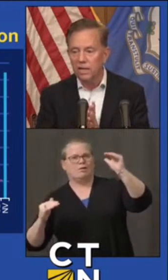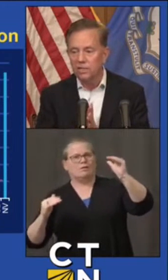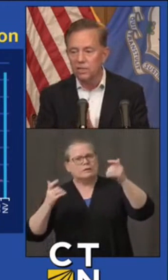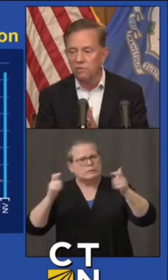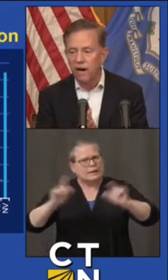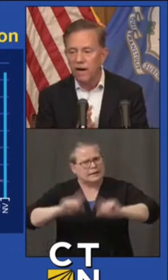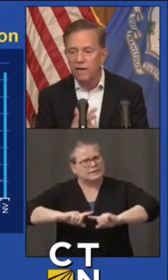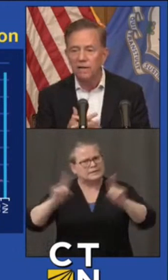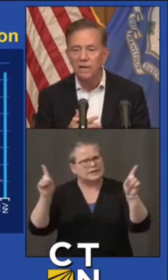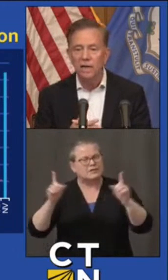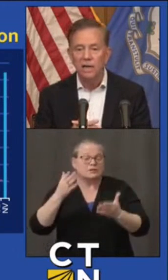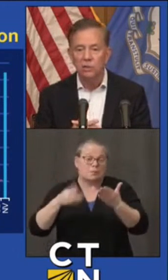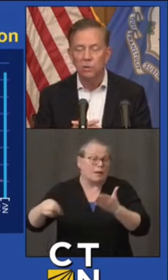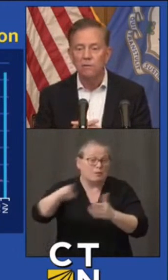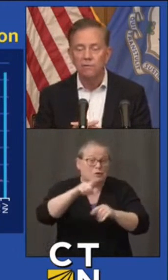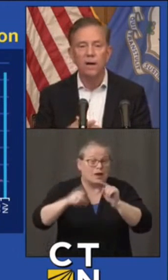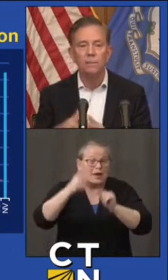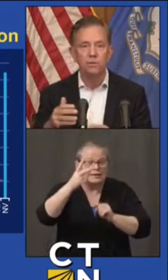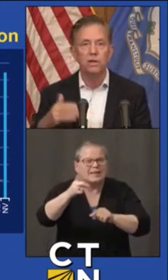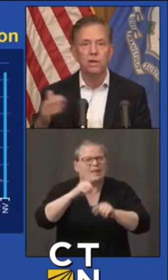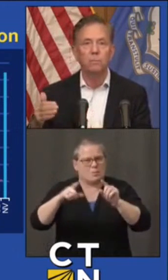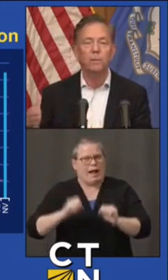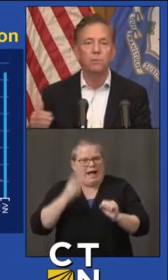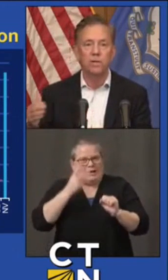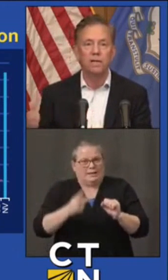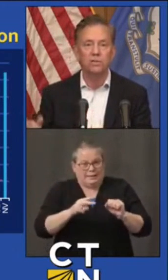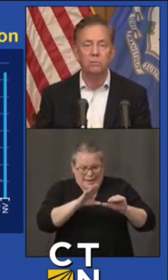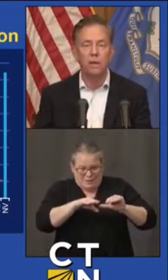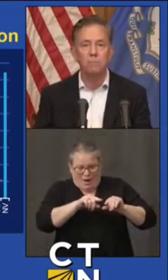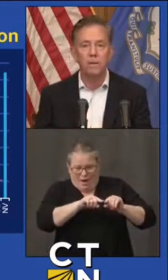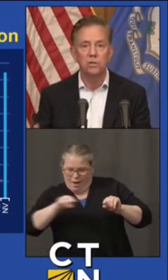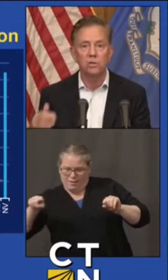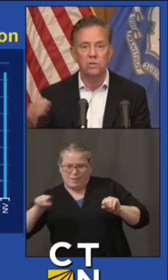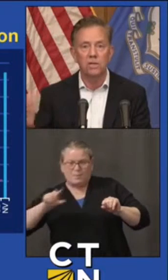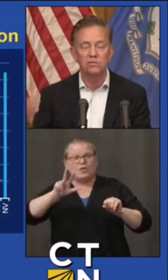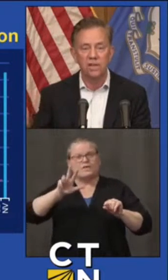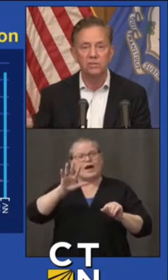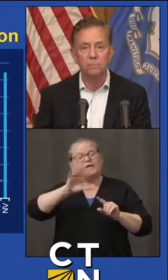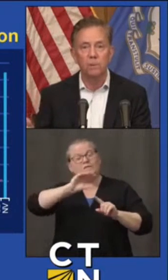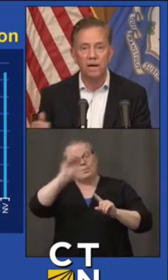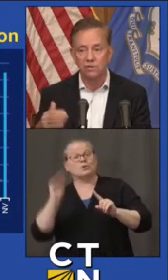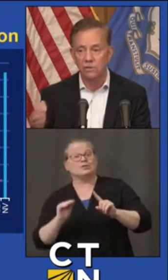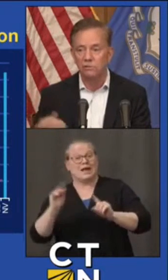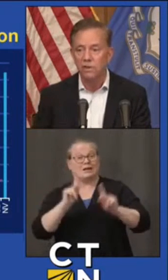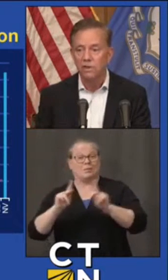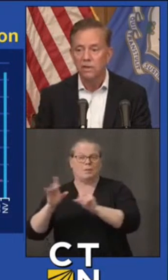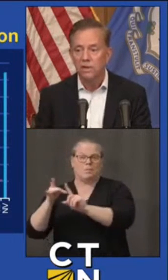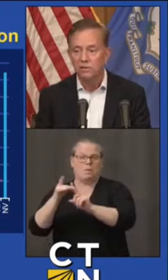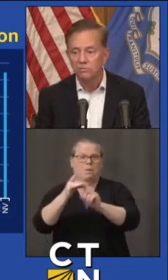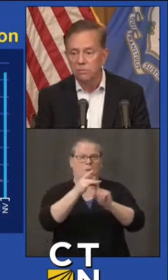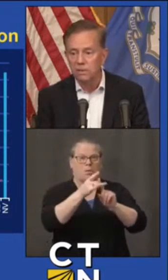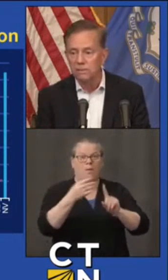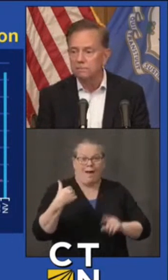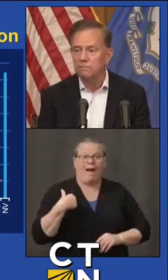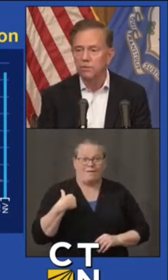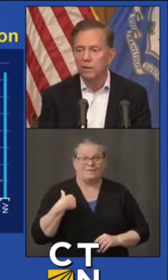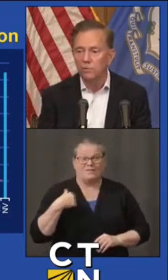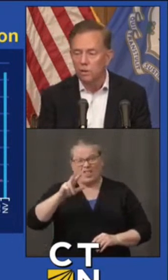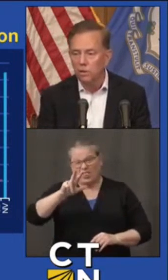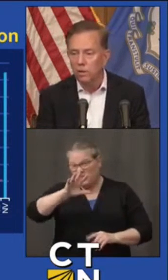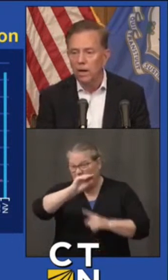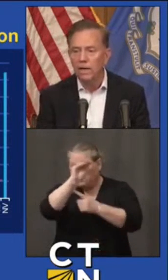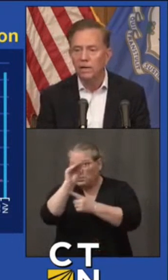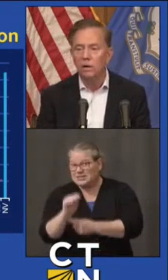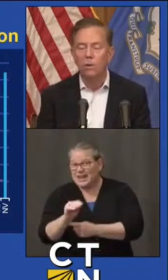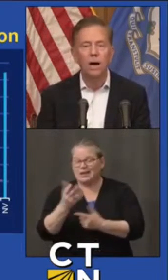can. That's Nevada. At 35% of the people tested with that PCR test tested positive. South